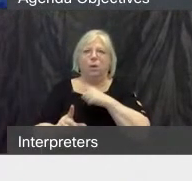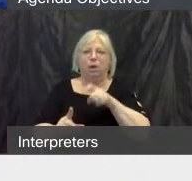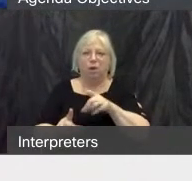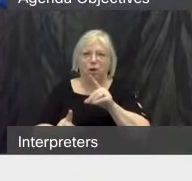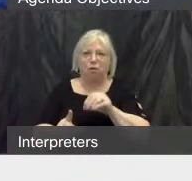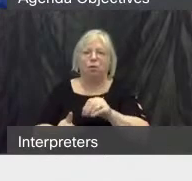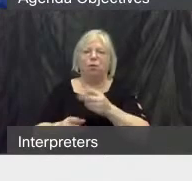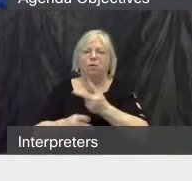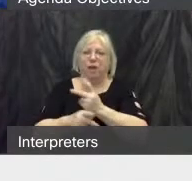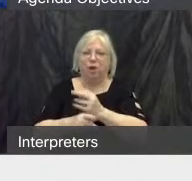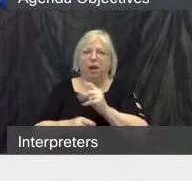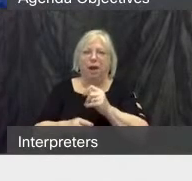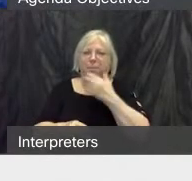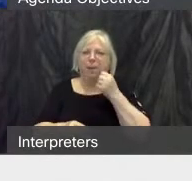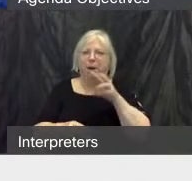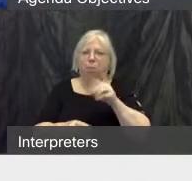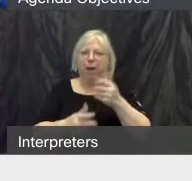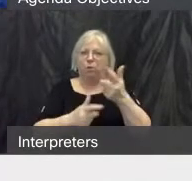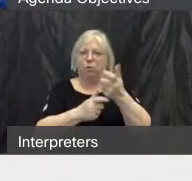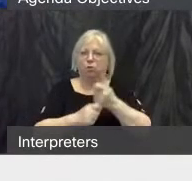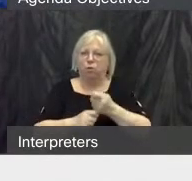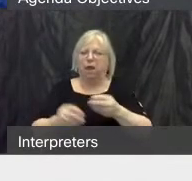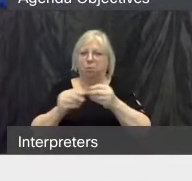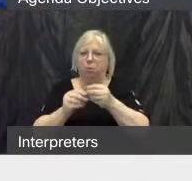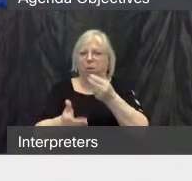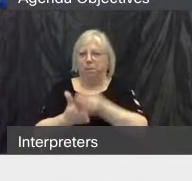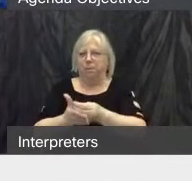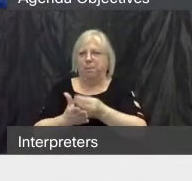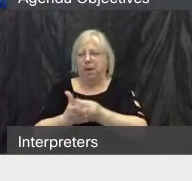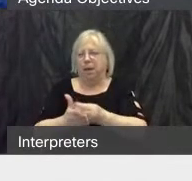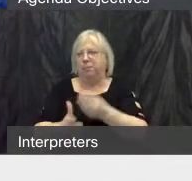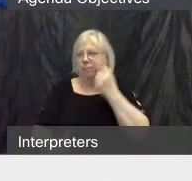more dollars and utilize what we have right now more comprehensively.